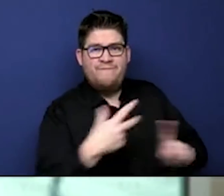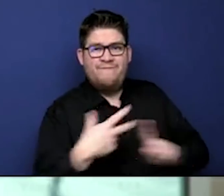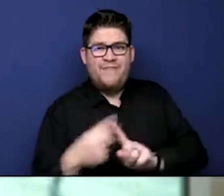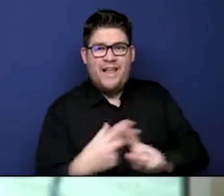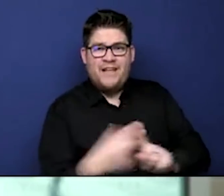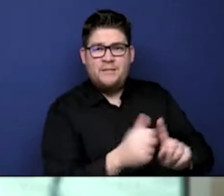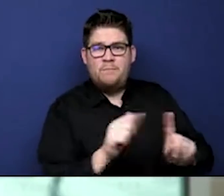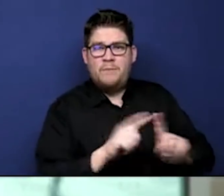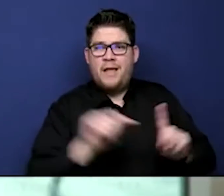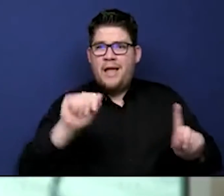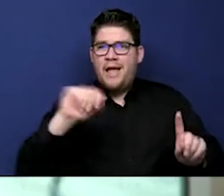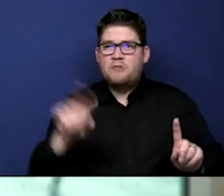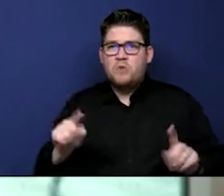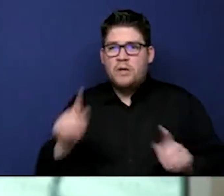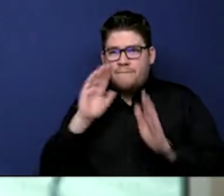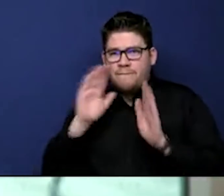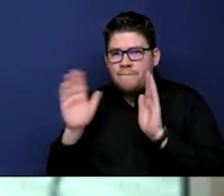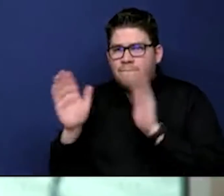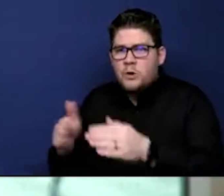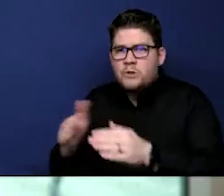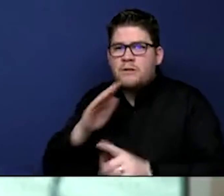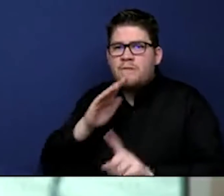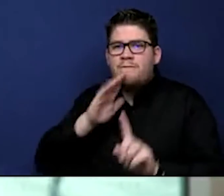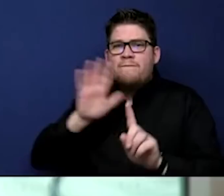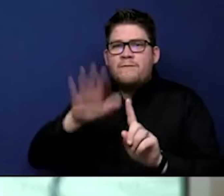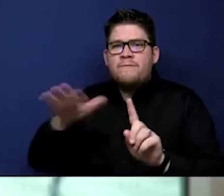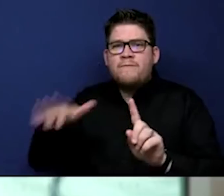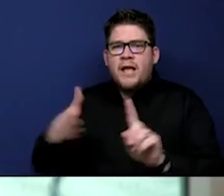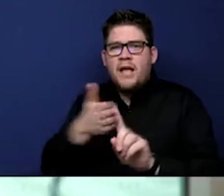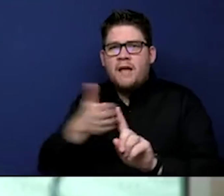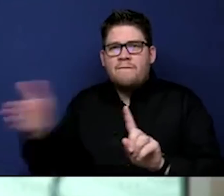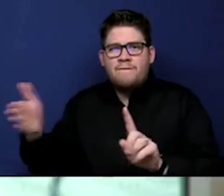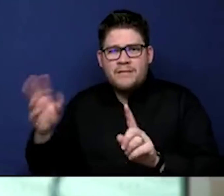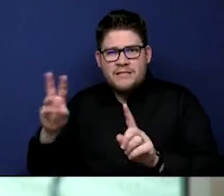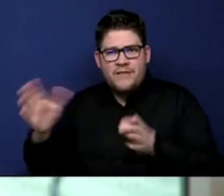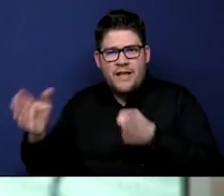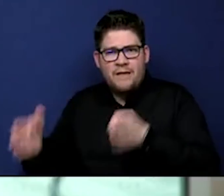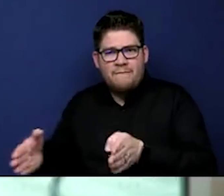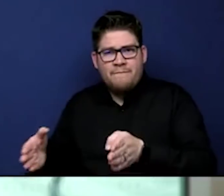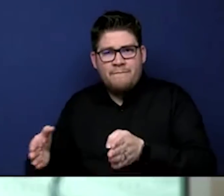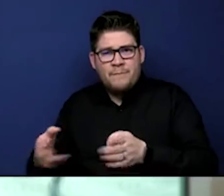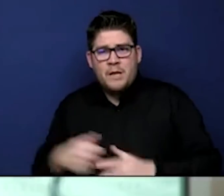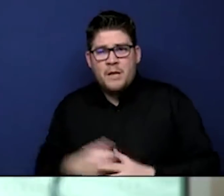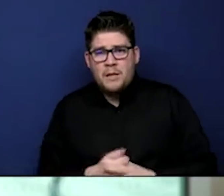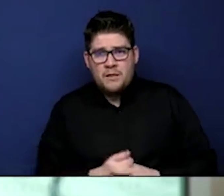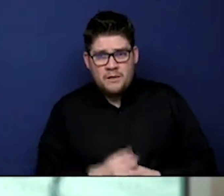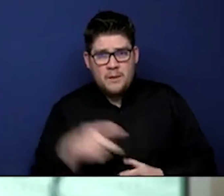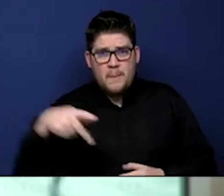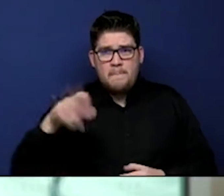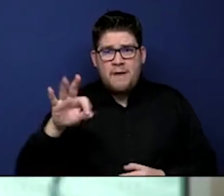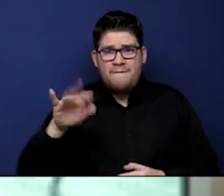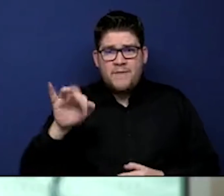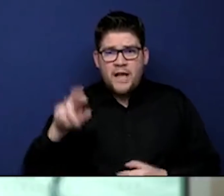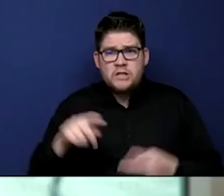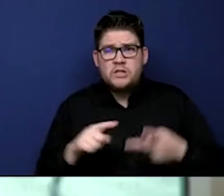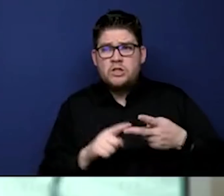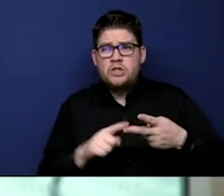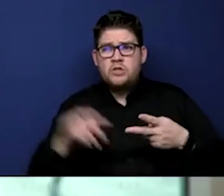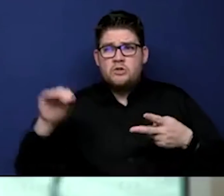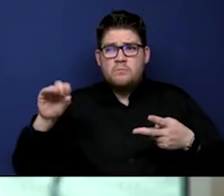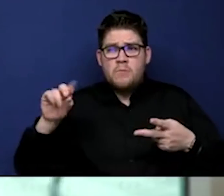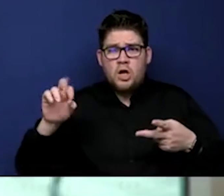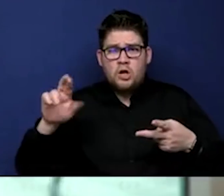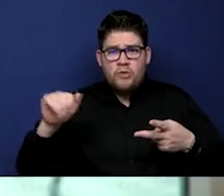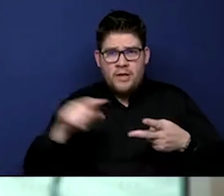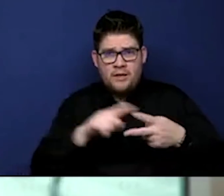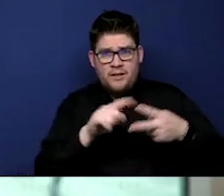with AstraZeneca only available for those 55 to 65 for now, would you consider diverting some of the Pfizer and Moderna doses that are now destined for